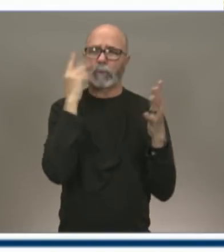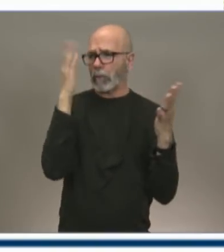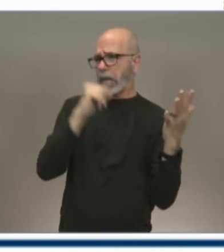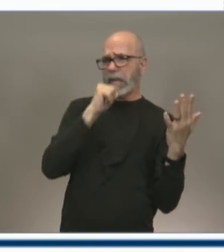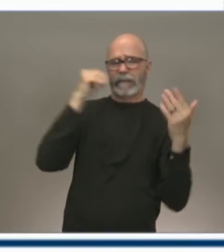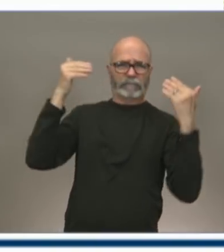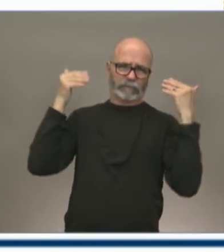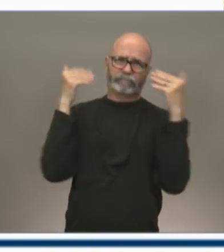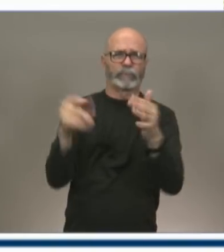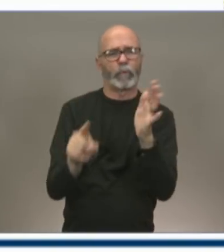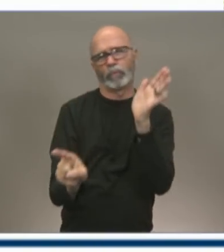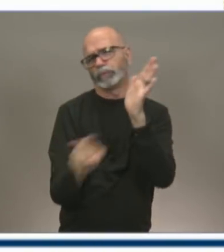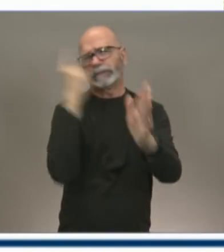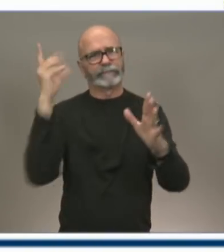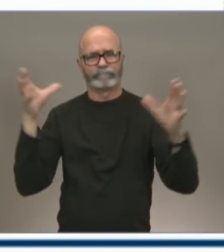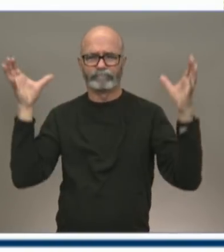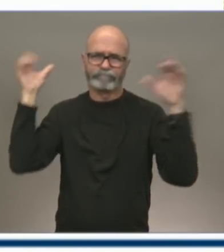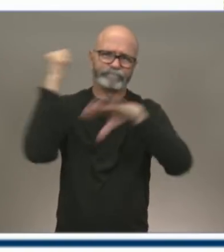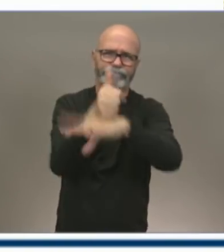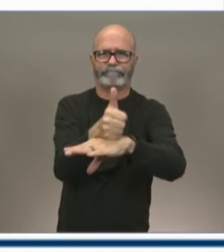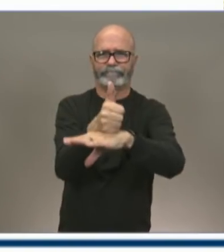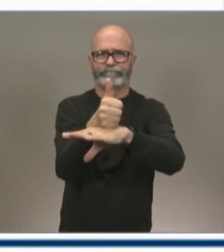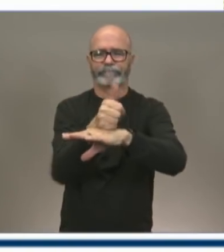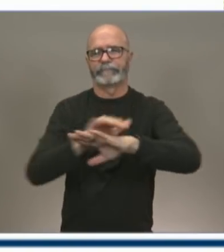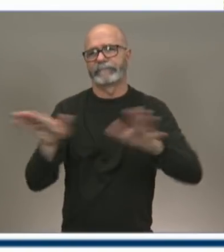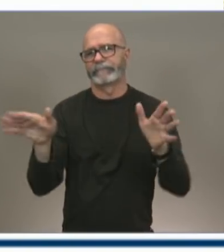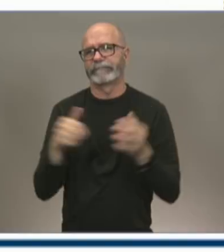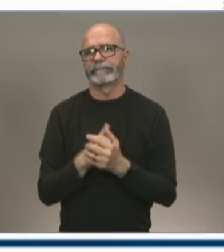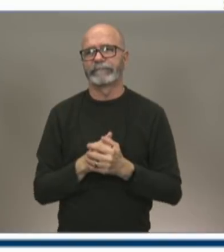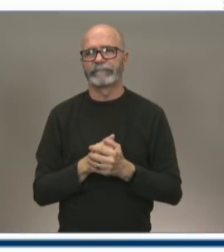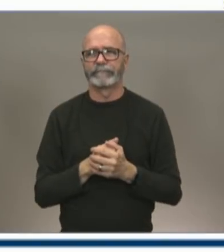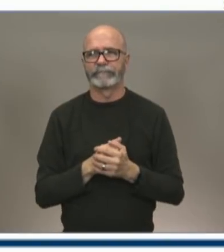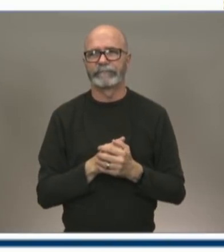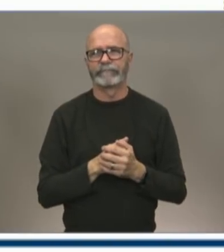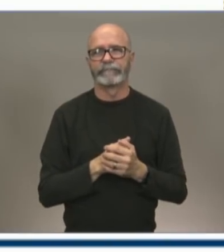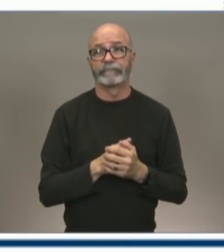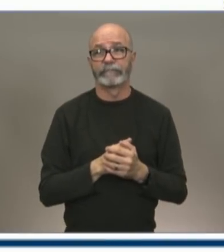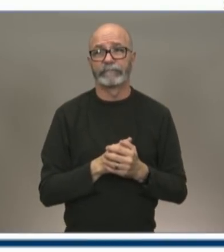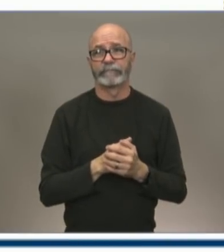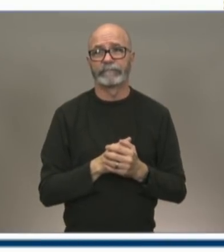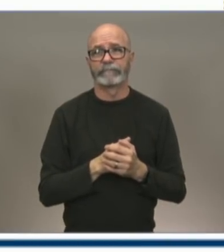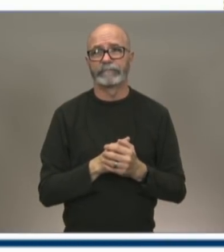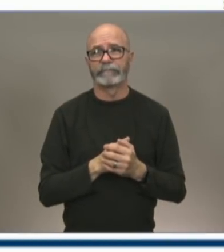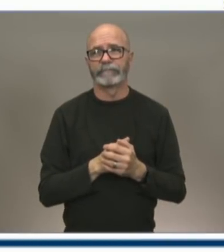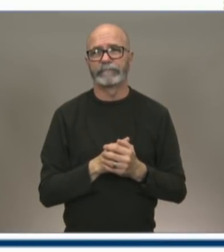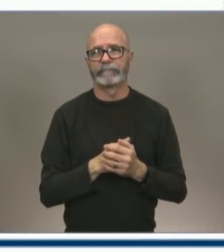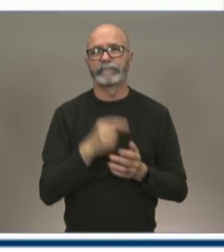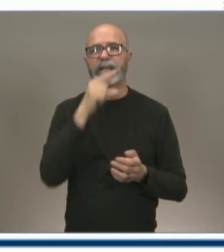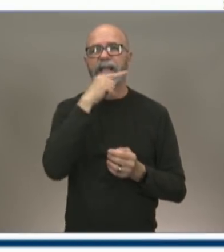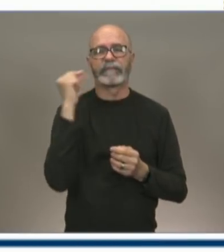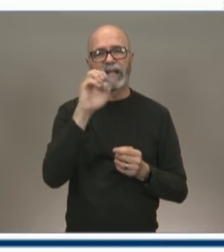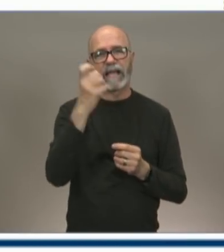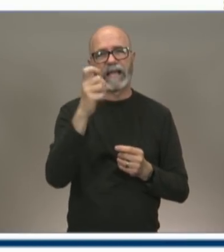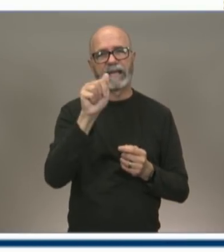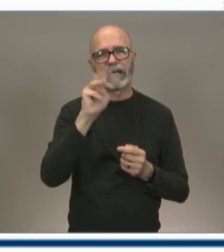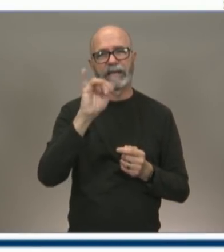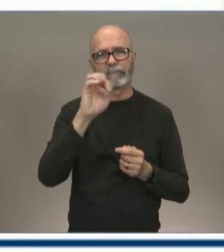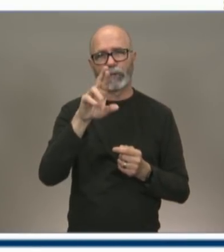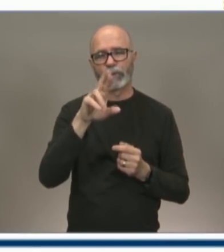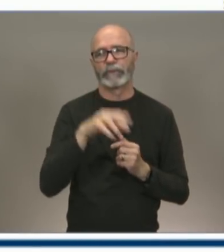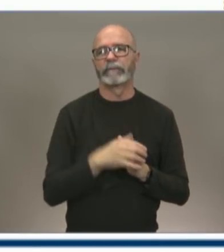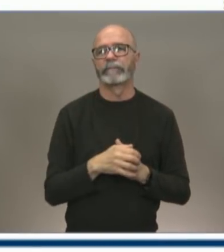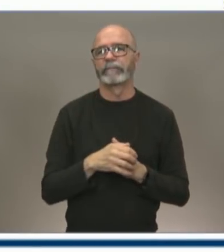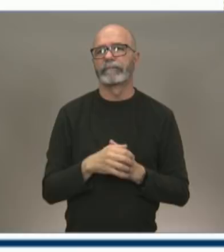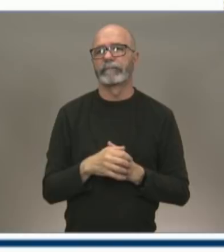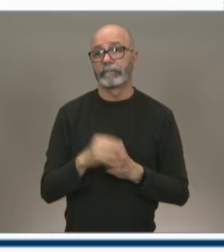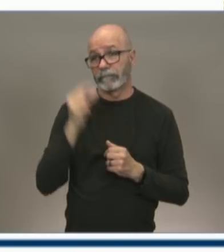Elizabeth. No follow-up. Next question will go to Tim Biscay with the Halifax Examiner. Good